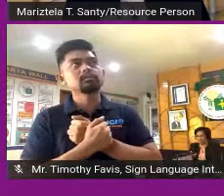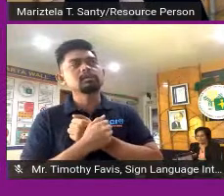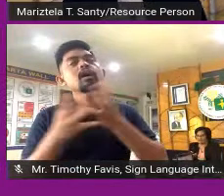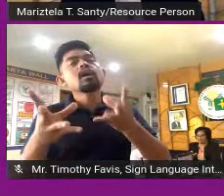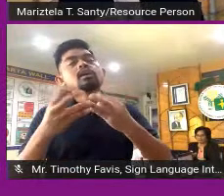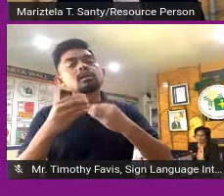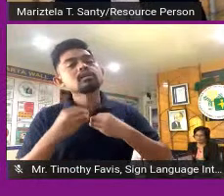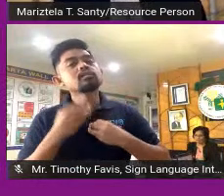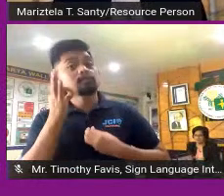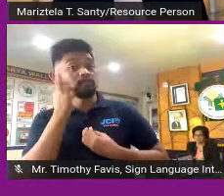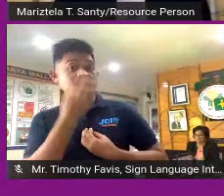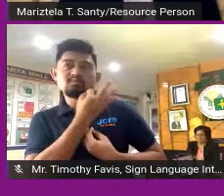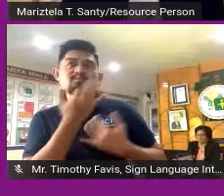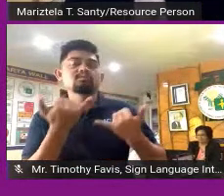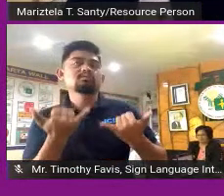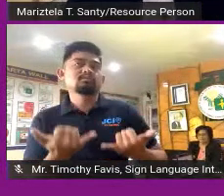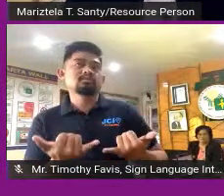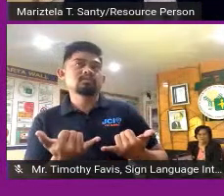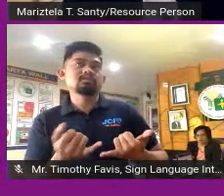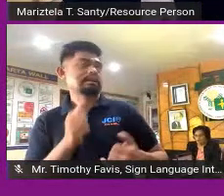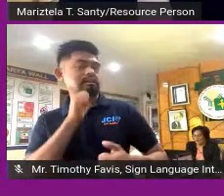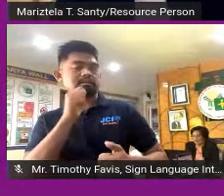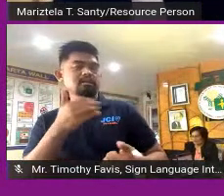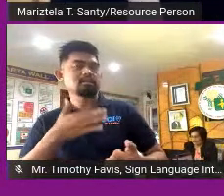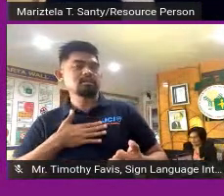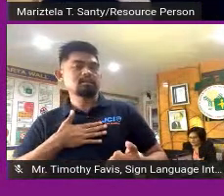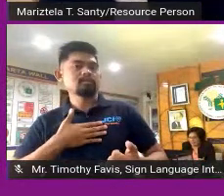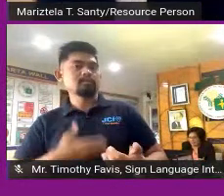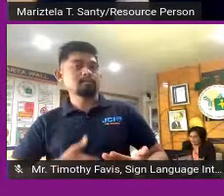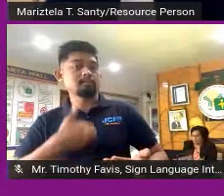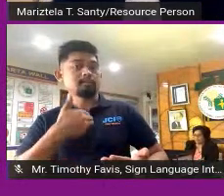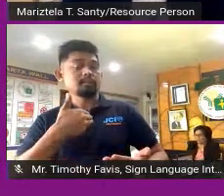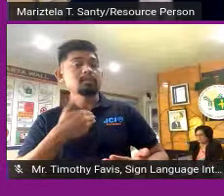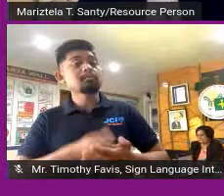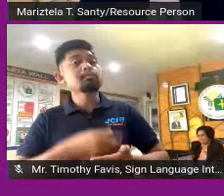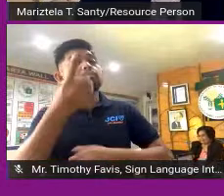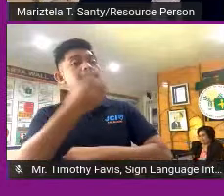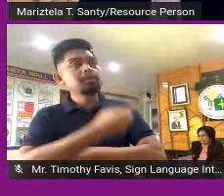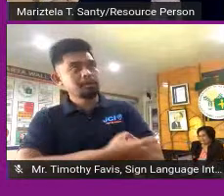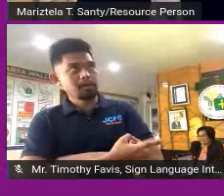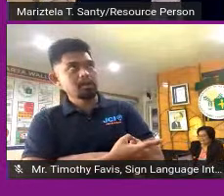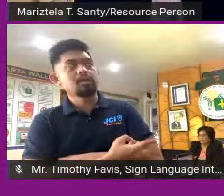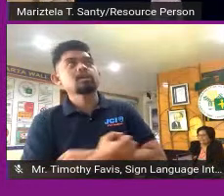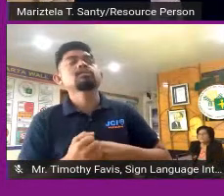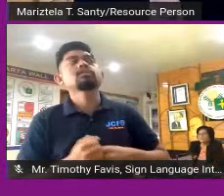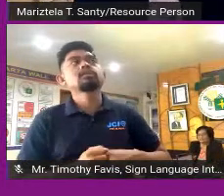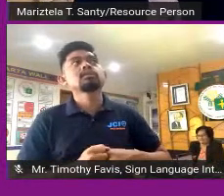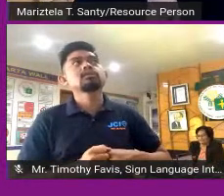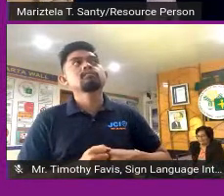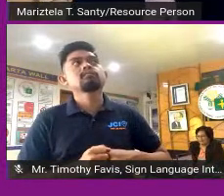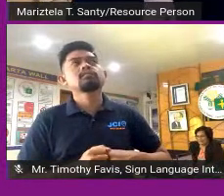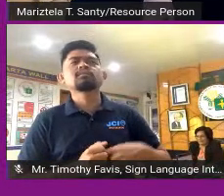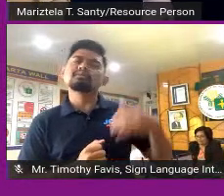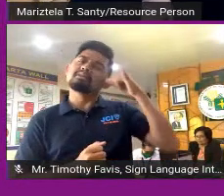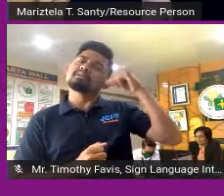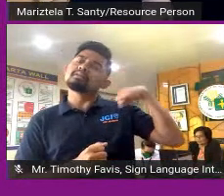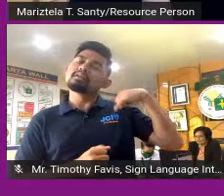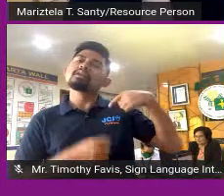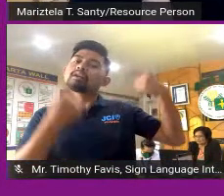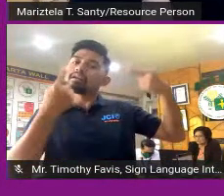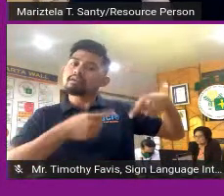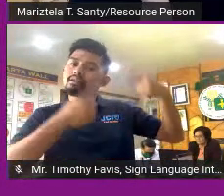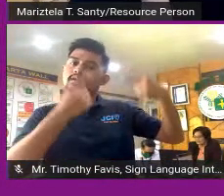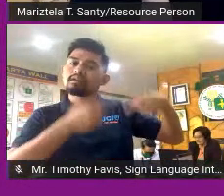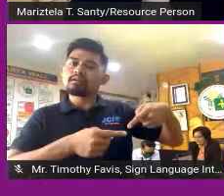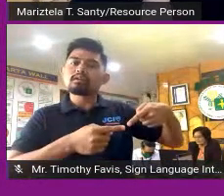birthday or any other special day. We had our first argument last night. He said a lot of